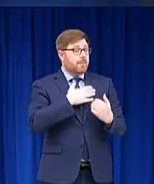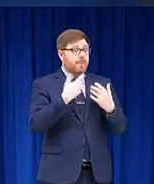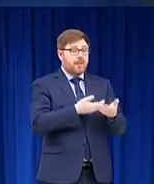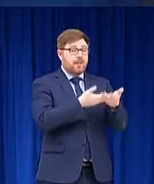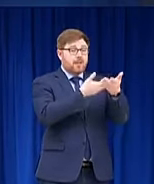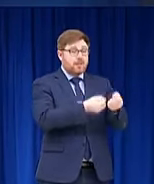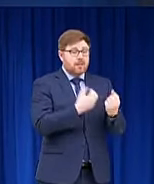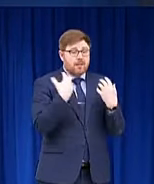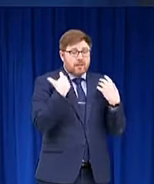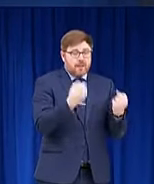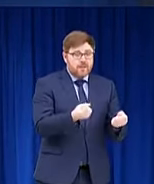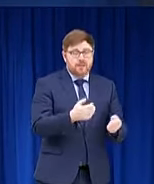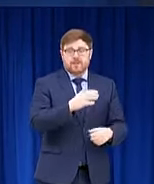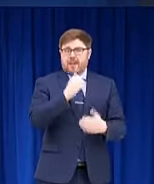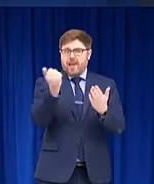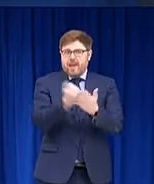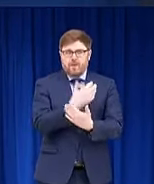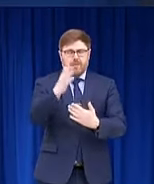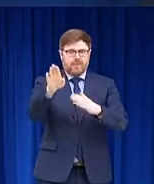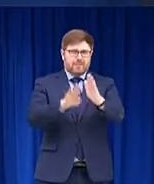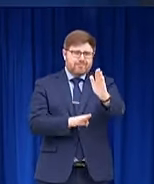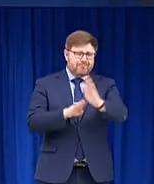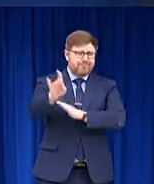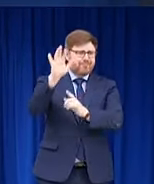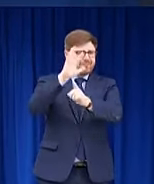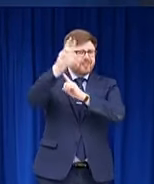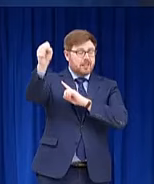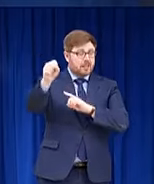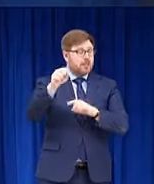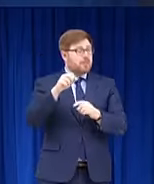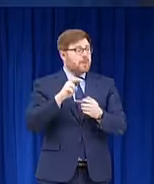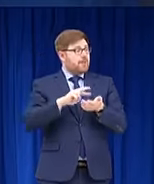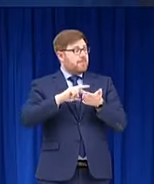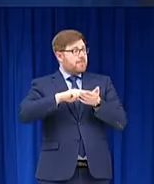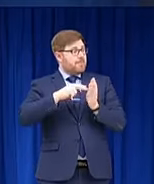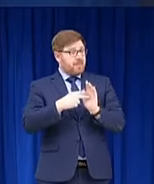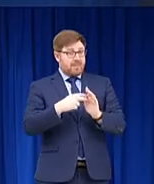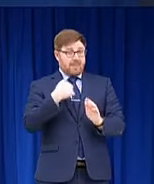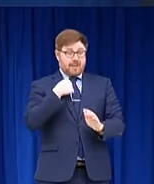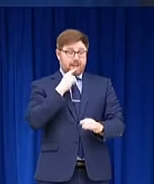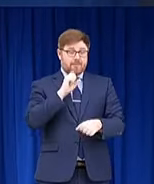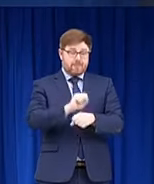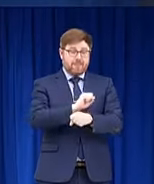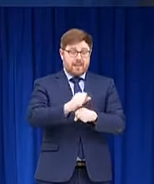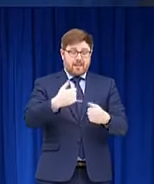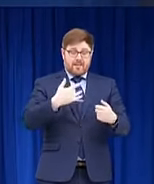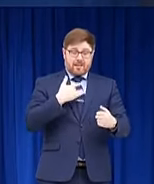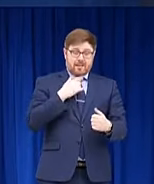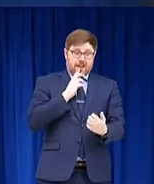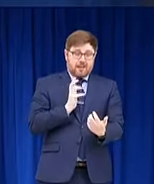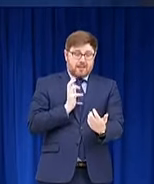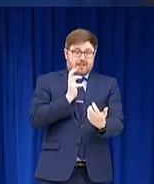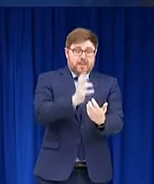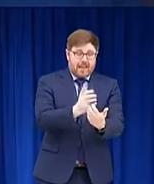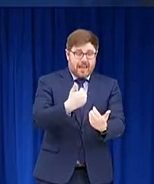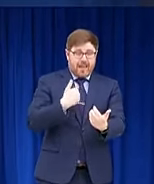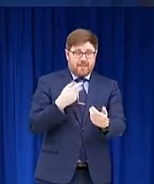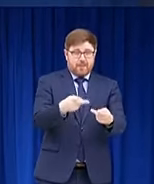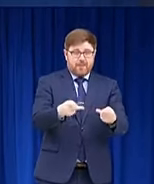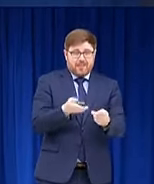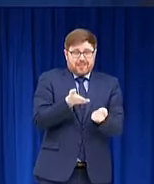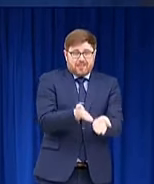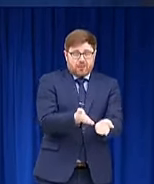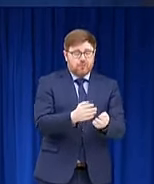health skyrocketed. But that didn't mean that there was a place for me yet. I was constantly met by